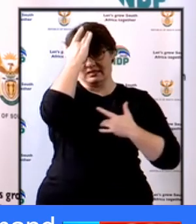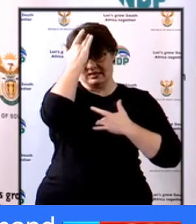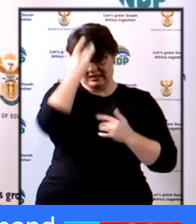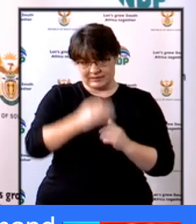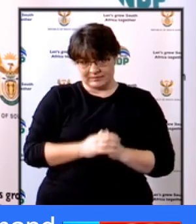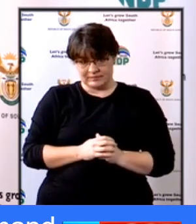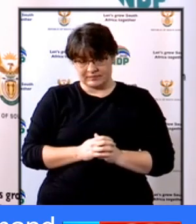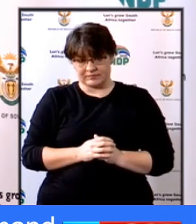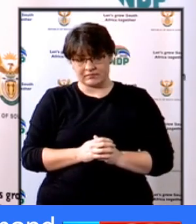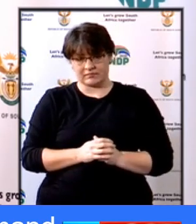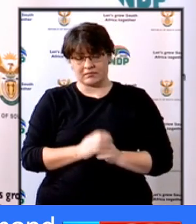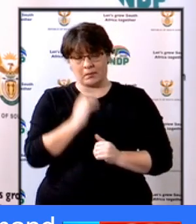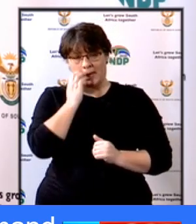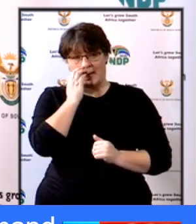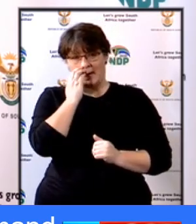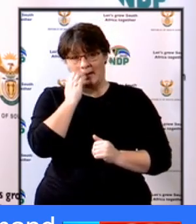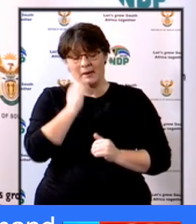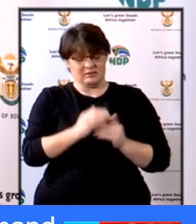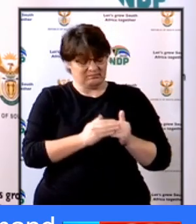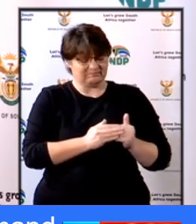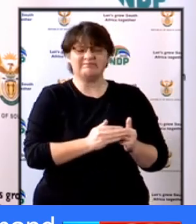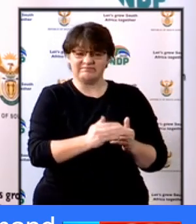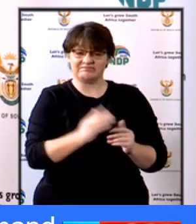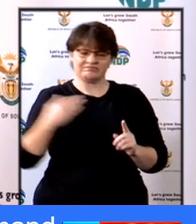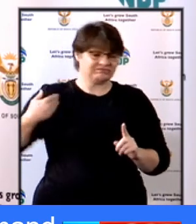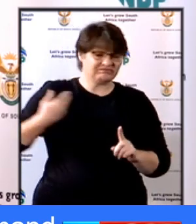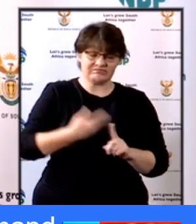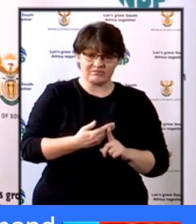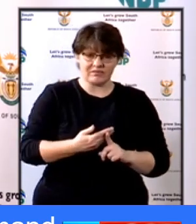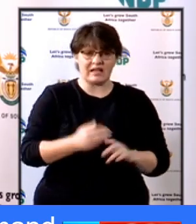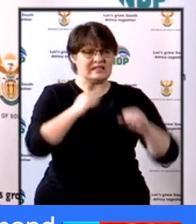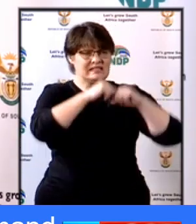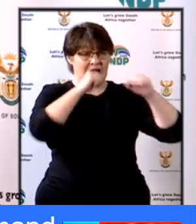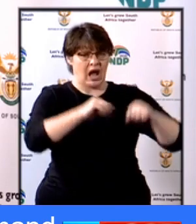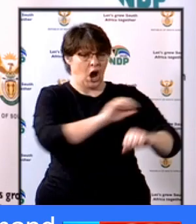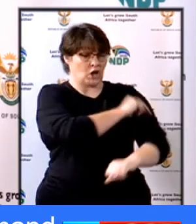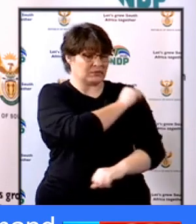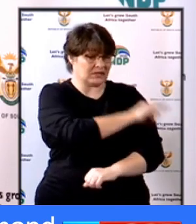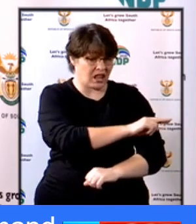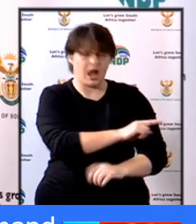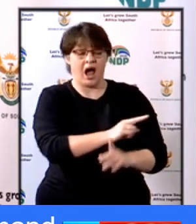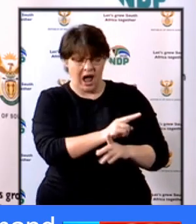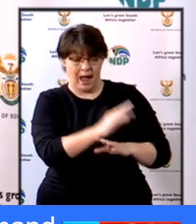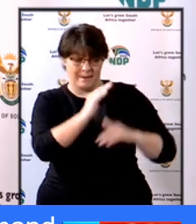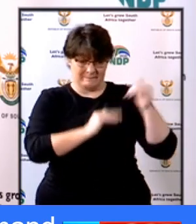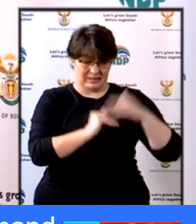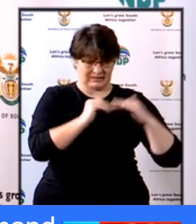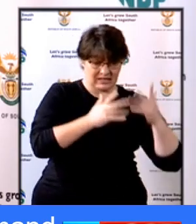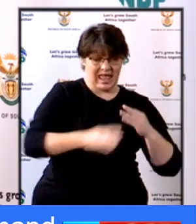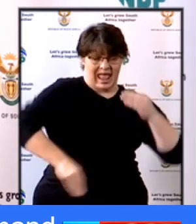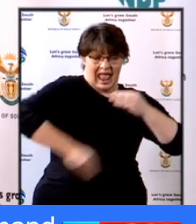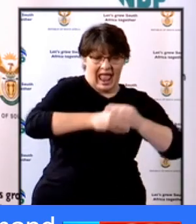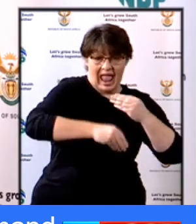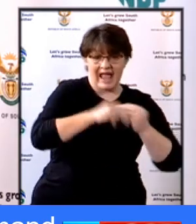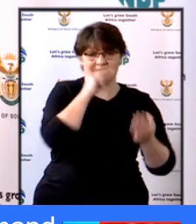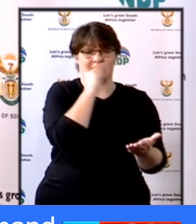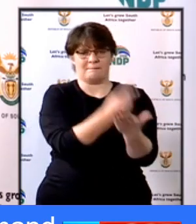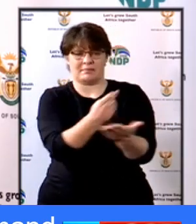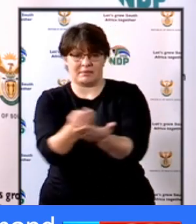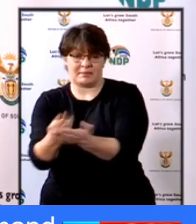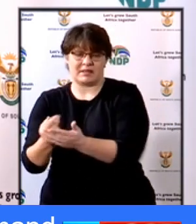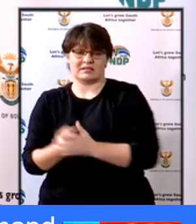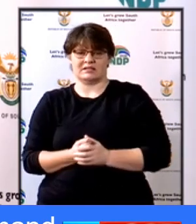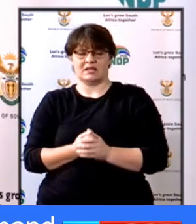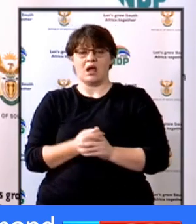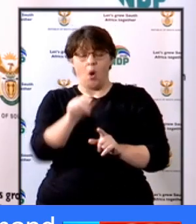period, the time has been used to upgrade systems at hospitals, to build additional field hospitals